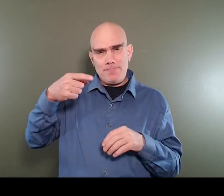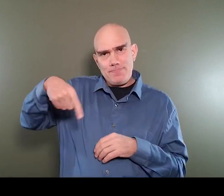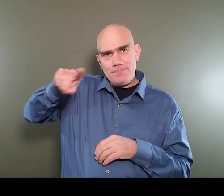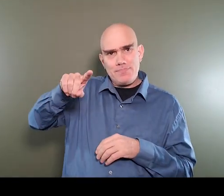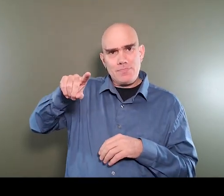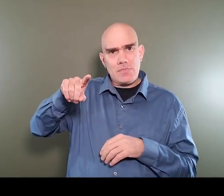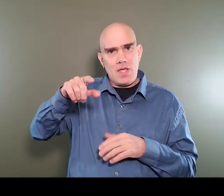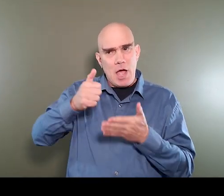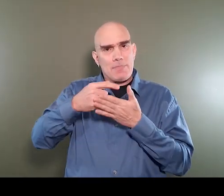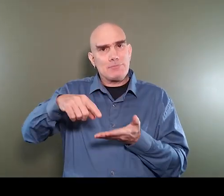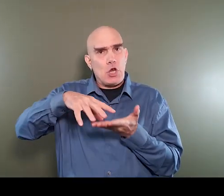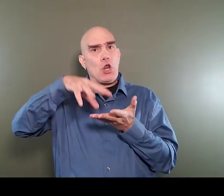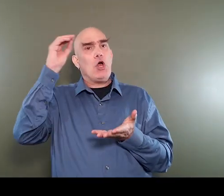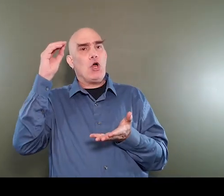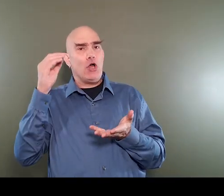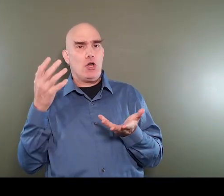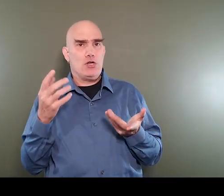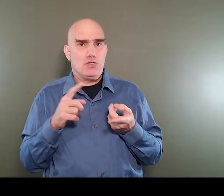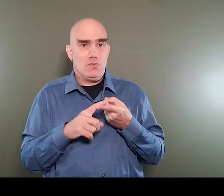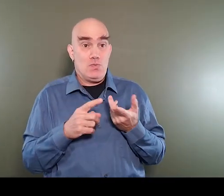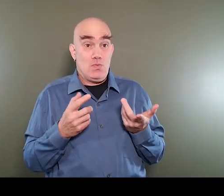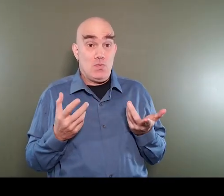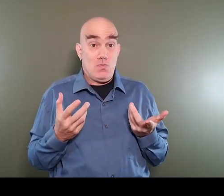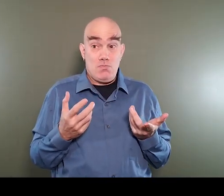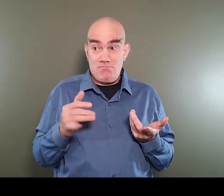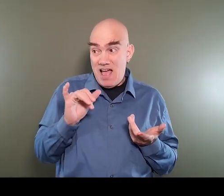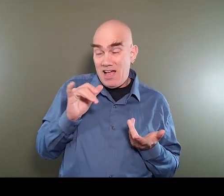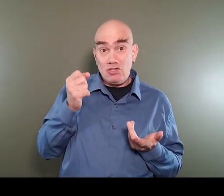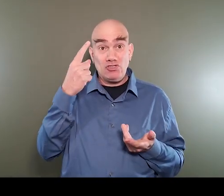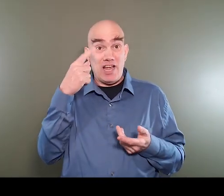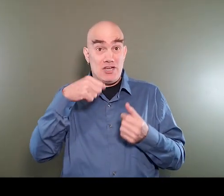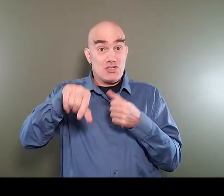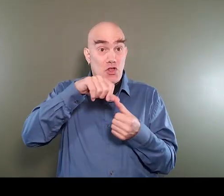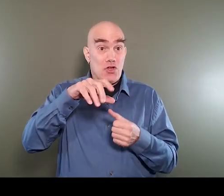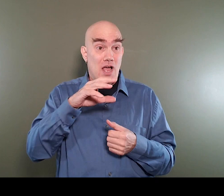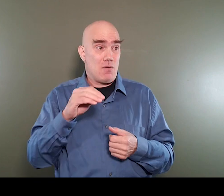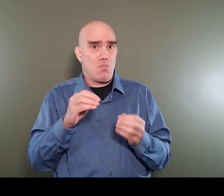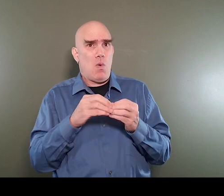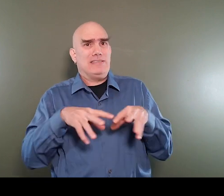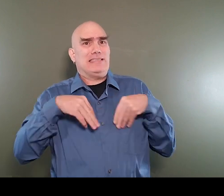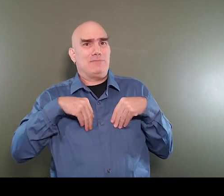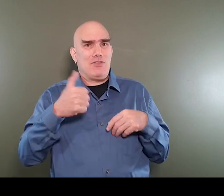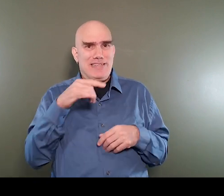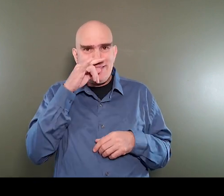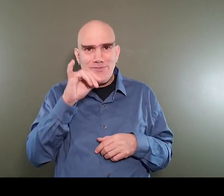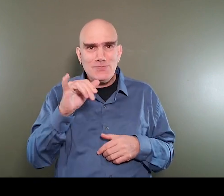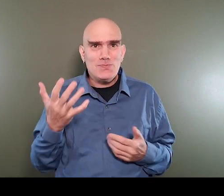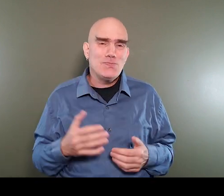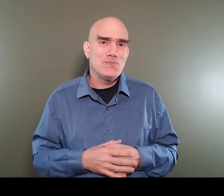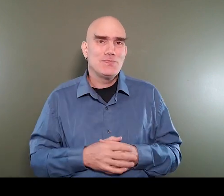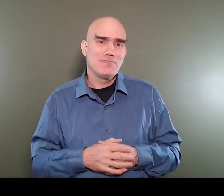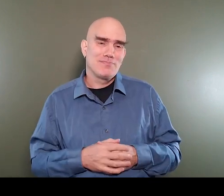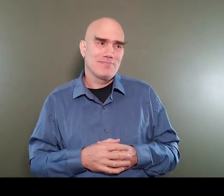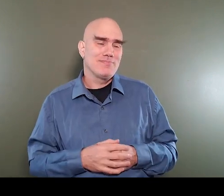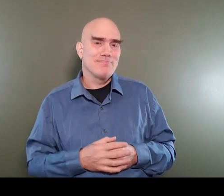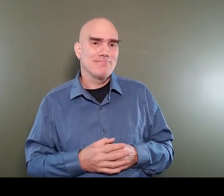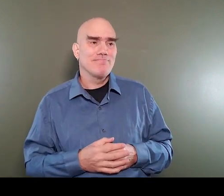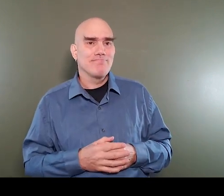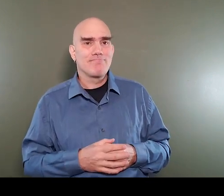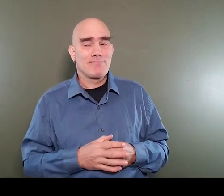can teach them something, that can help them learn to like understand one another and be more accepting of other kids.